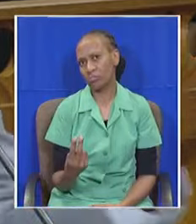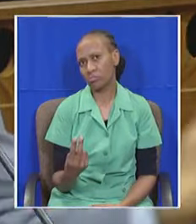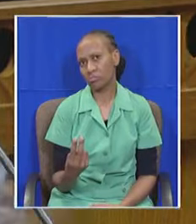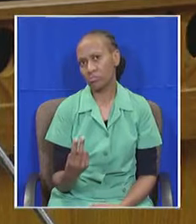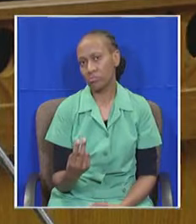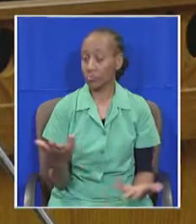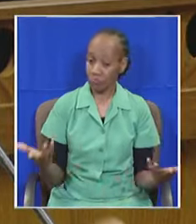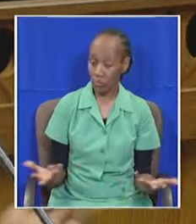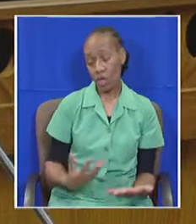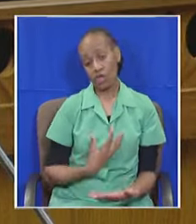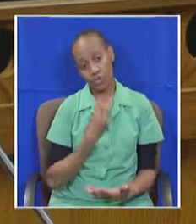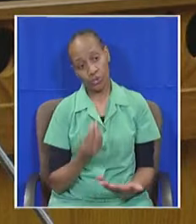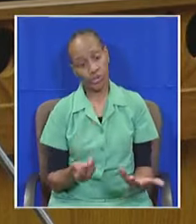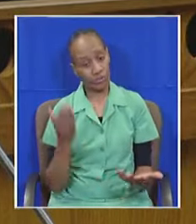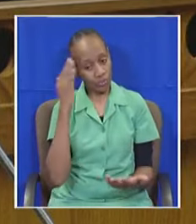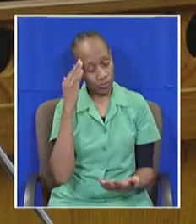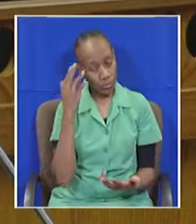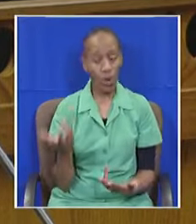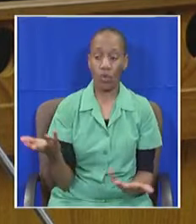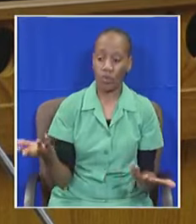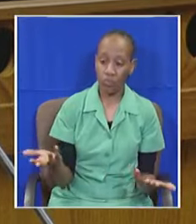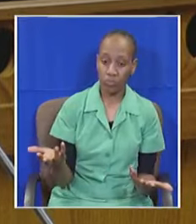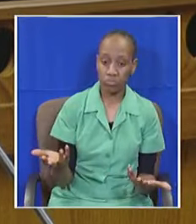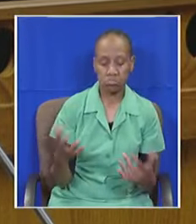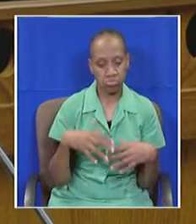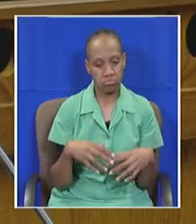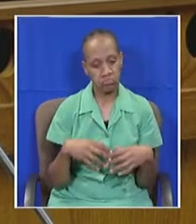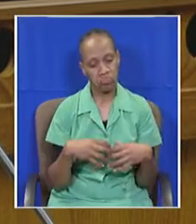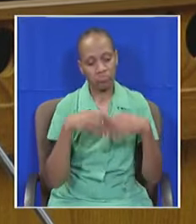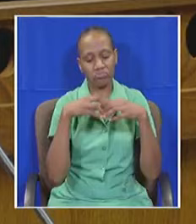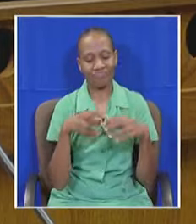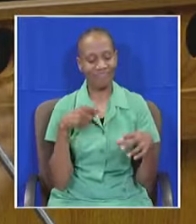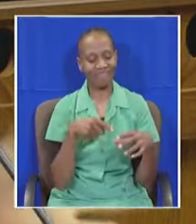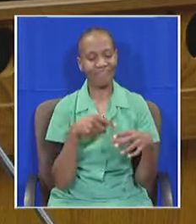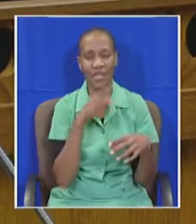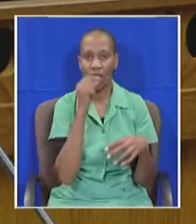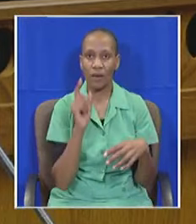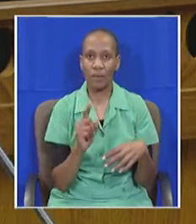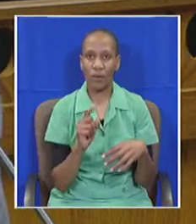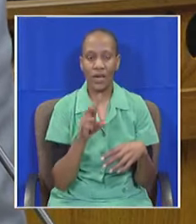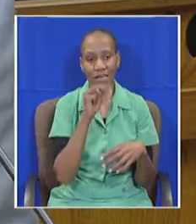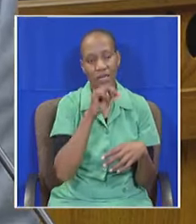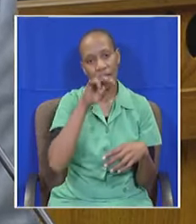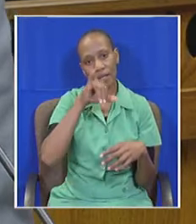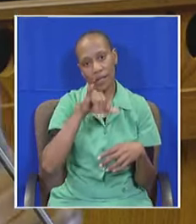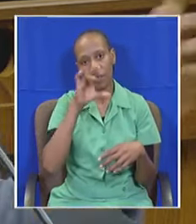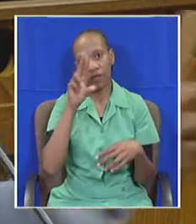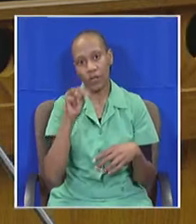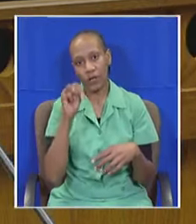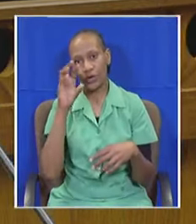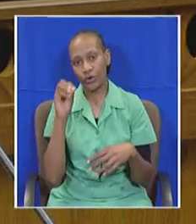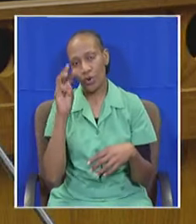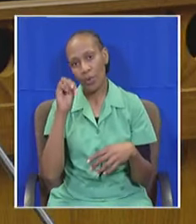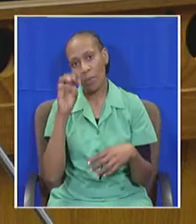So young people who know what they're talking about created something called Ninomona. You